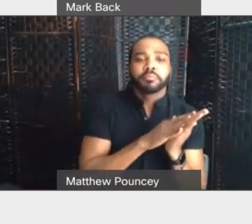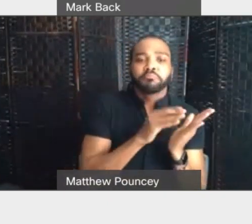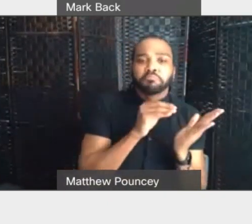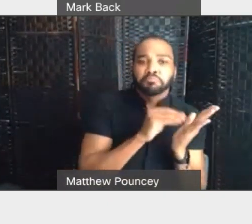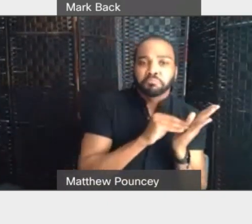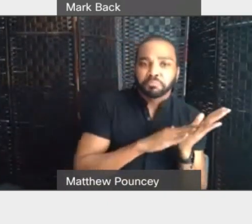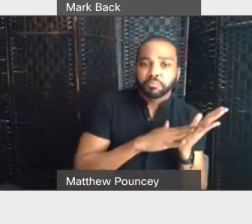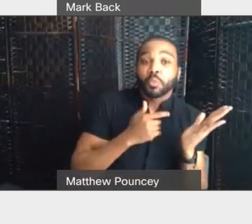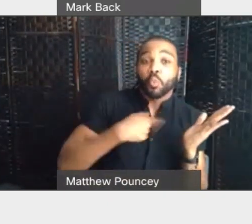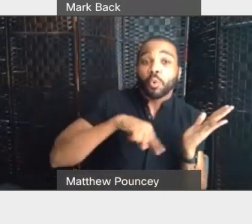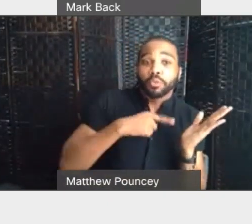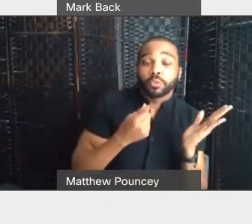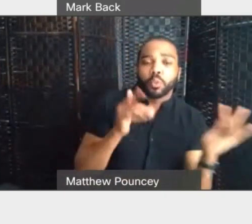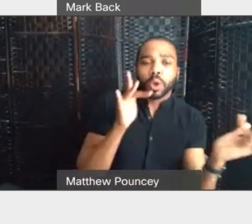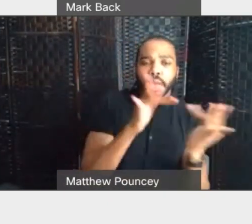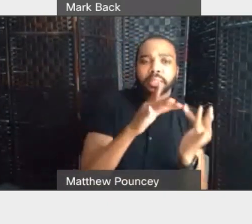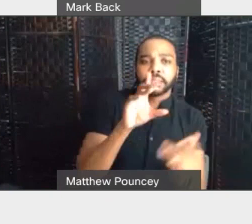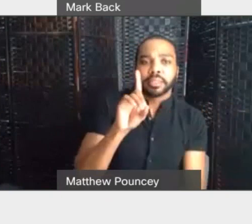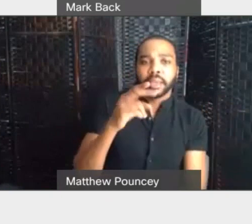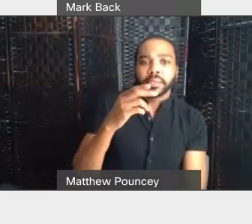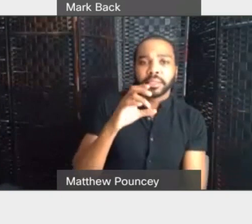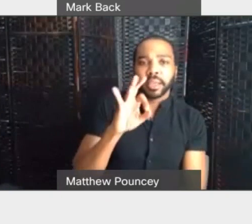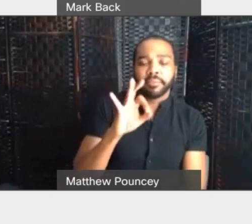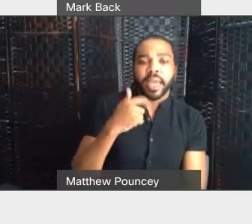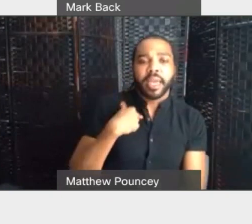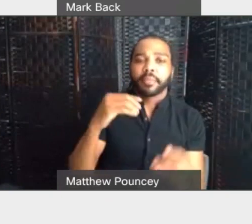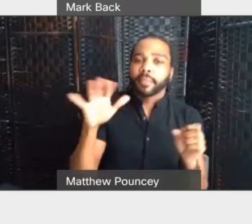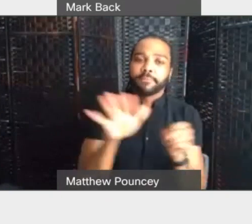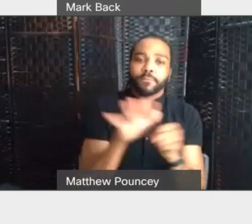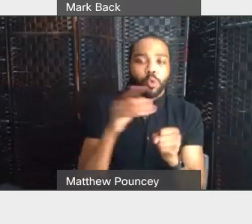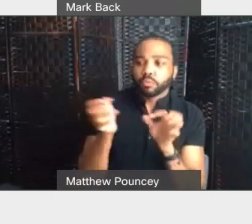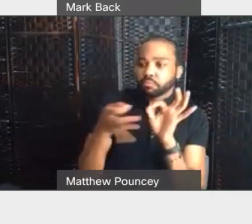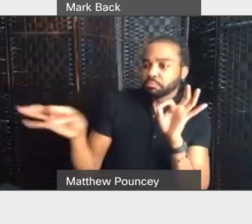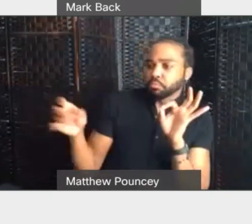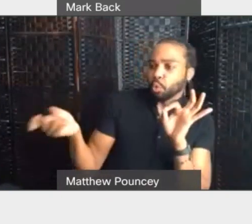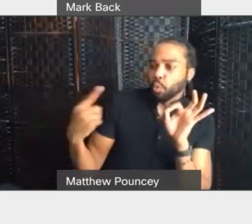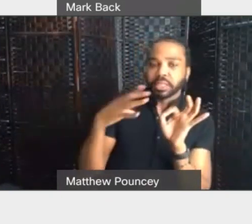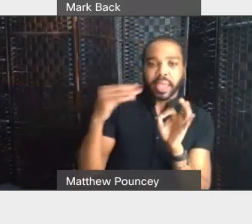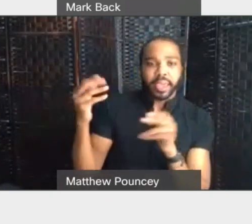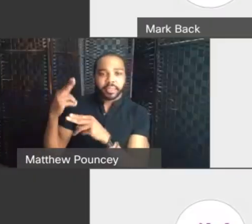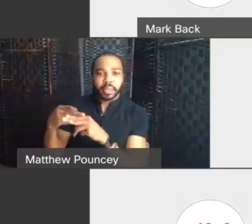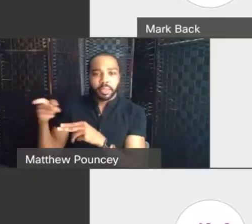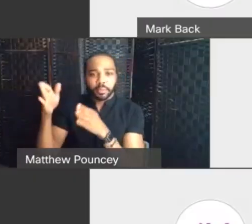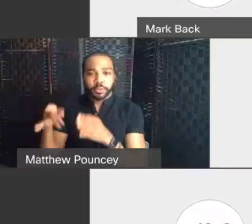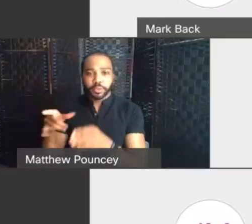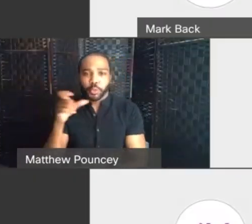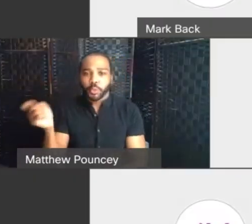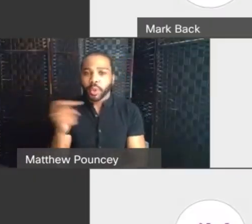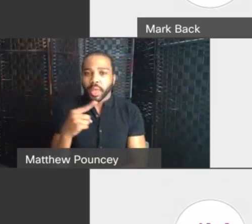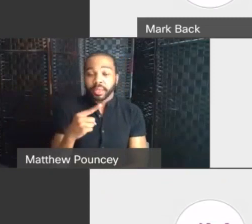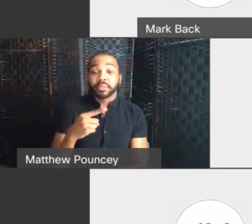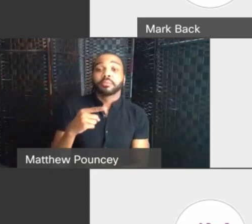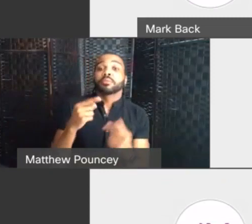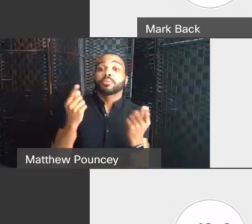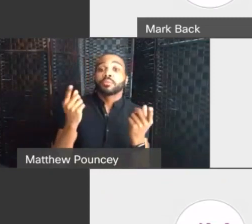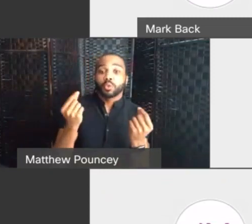with DHCF. I have the complete question and I have the name of the person who asked. And then we can